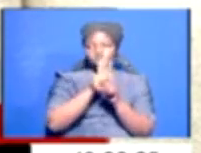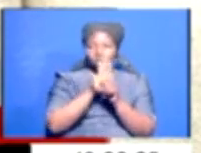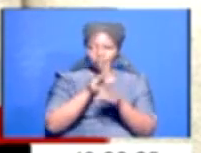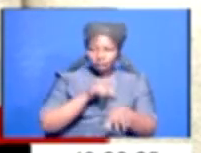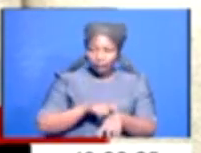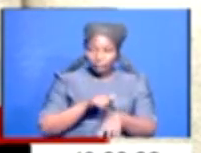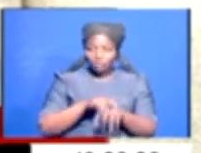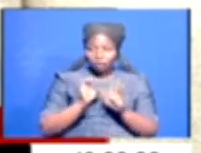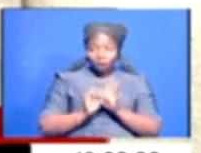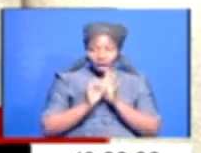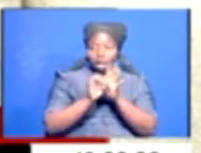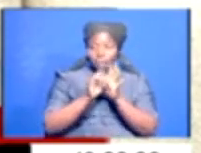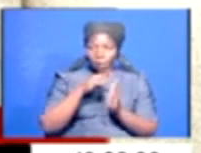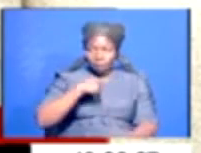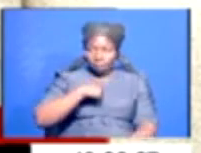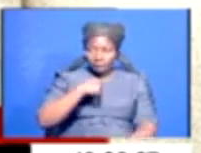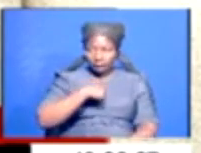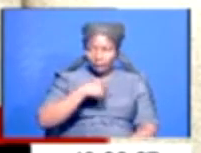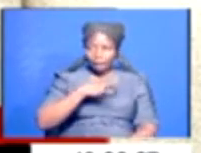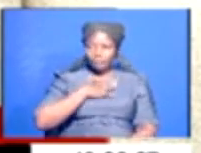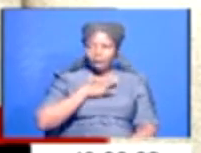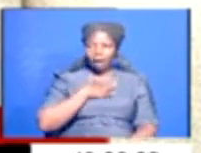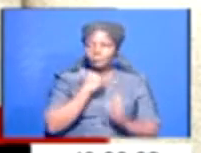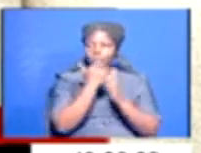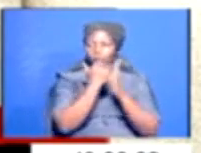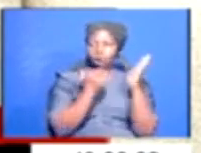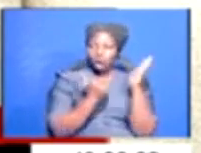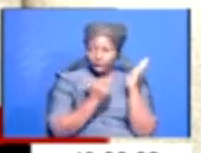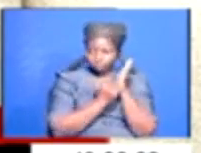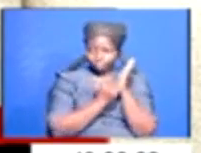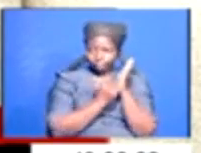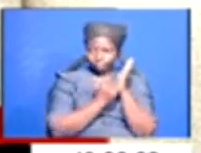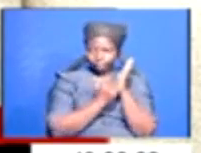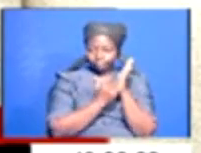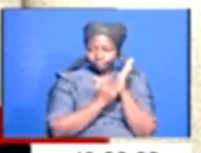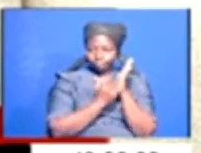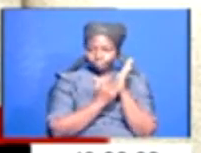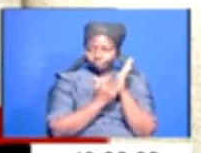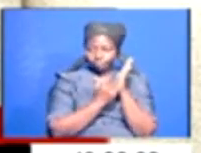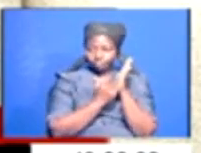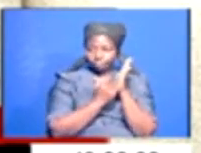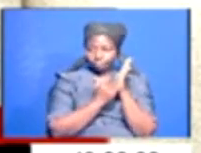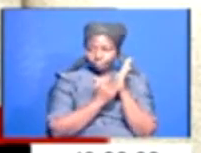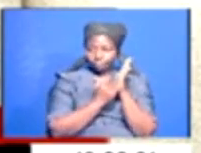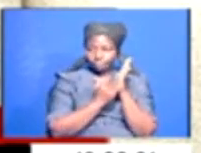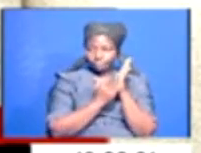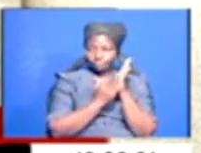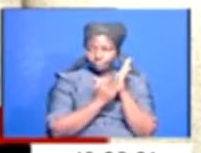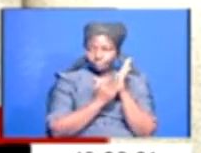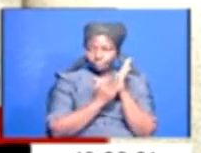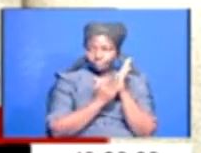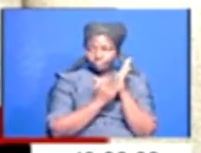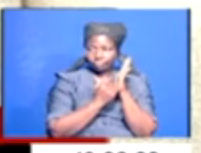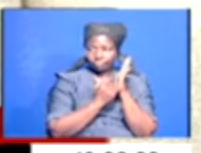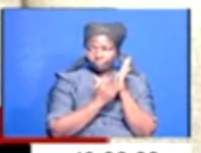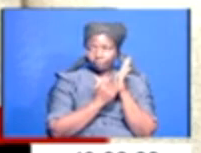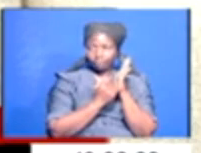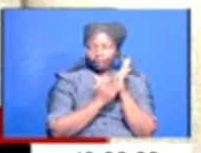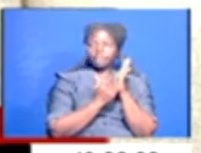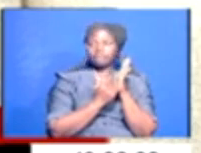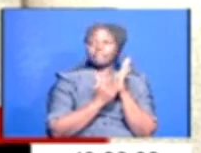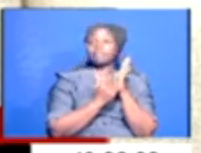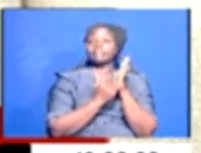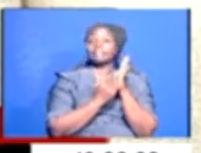like to me, my program is, I don't like time to maintain that is a bit